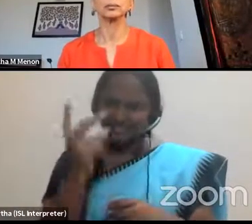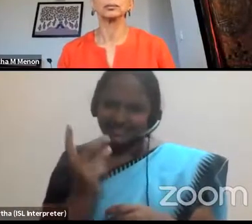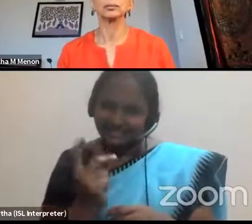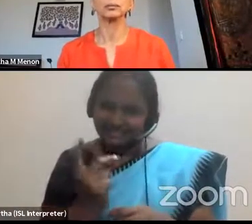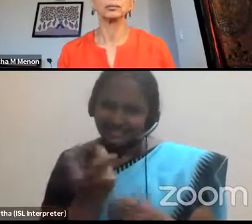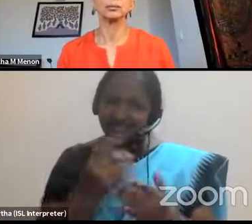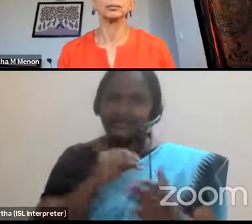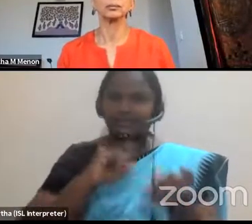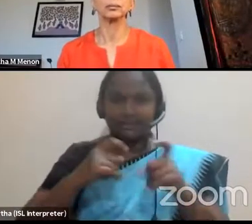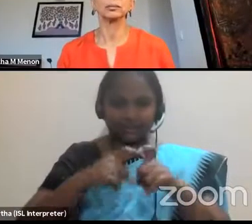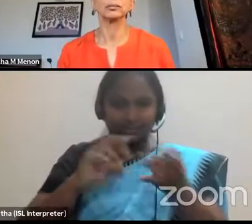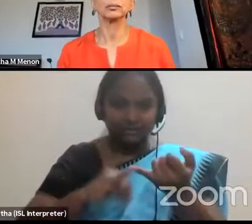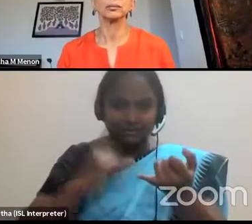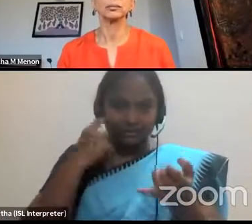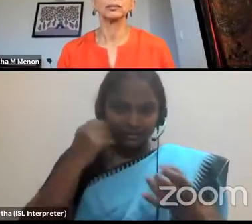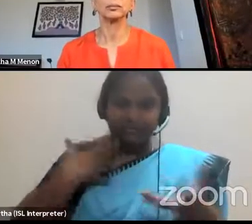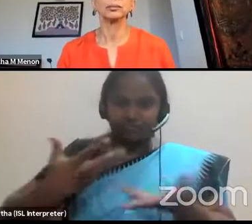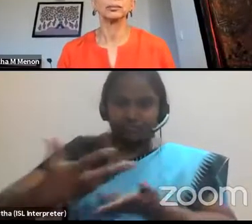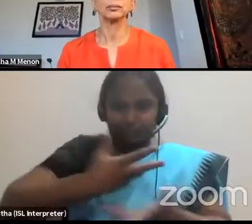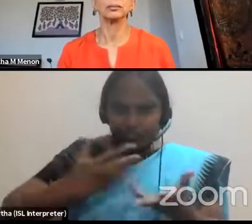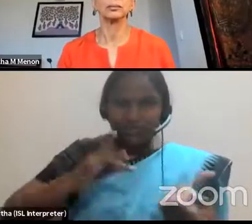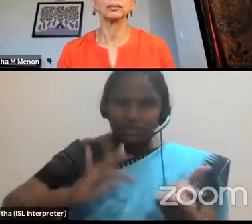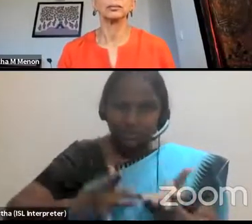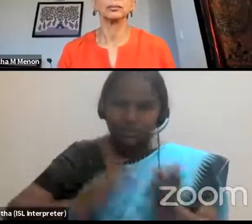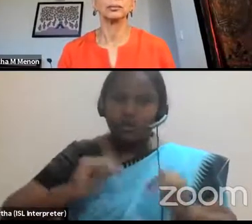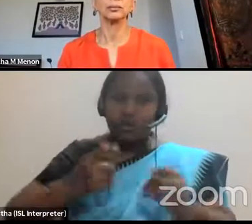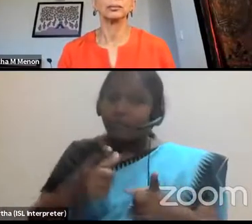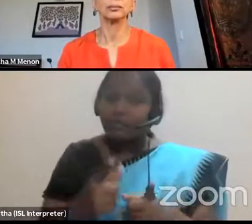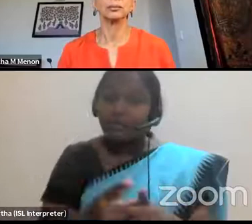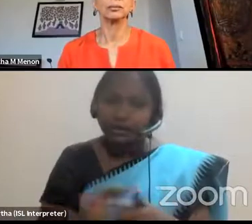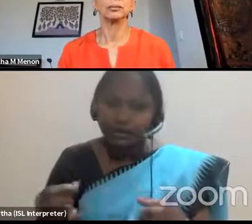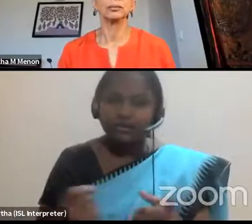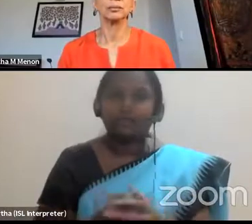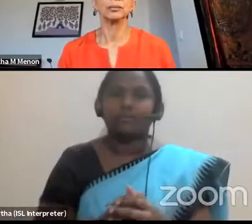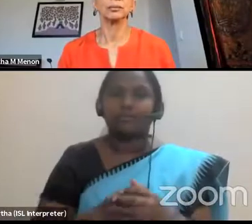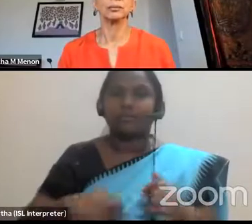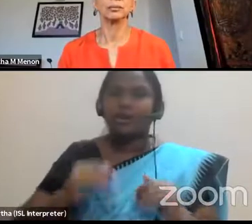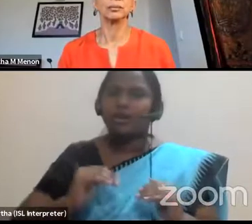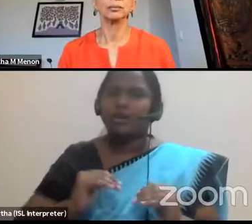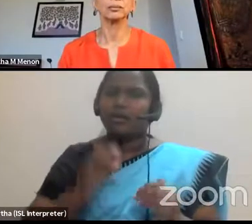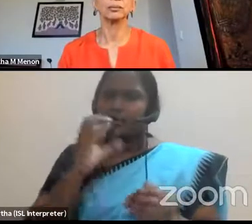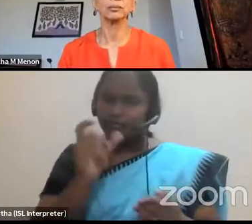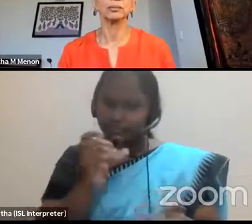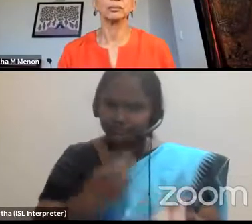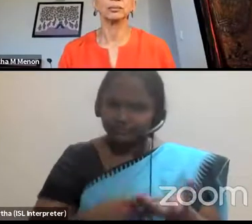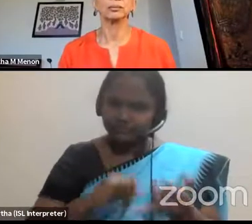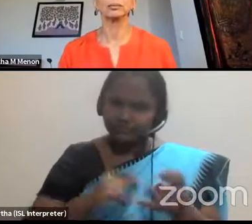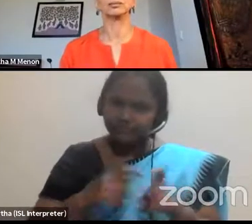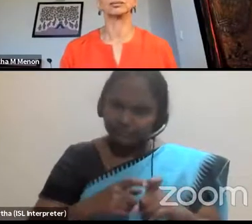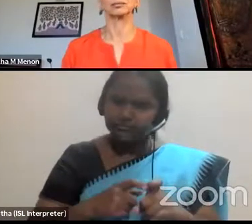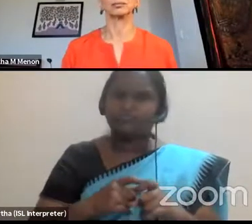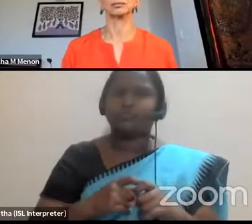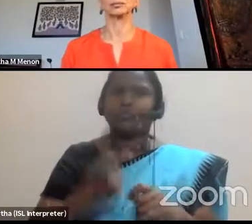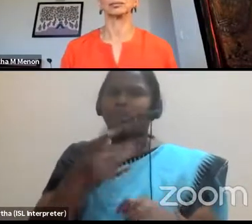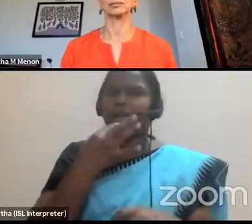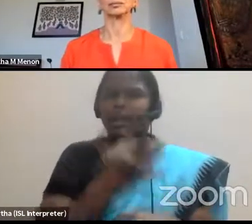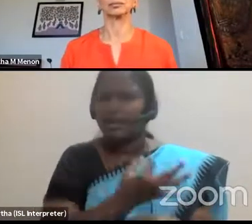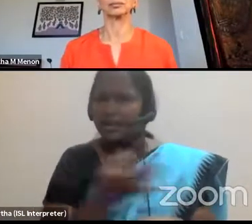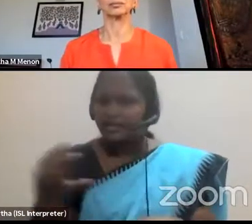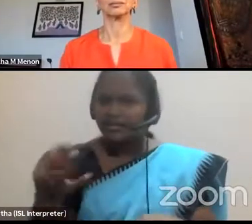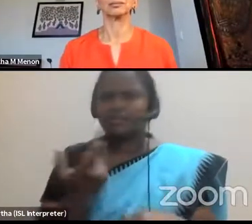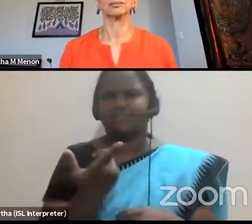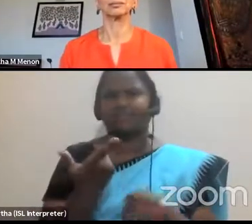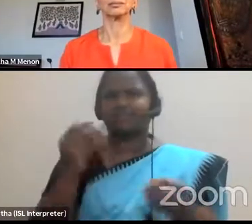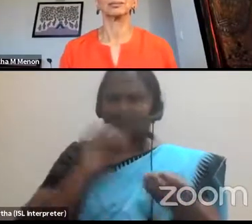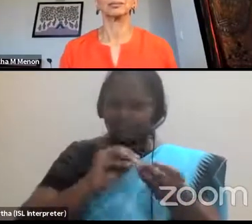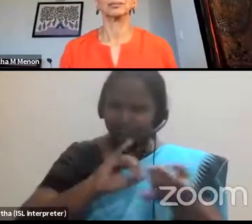session where you're discussing the technology as to how this was done. Now, of course, you can only ask him about stuff